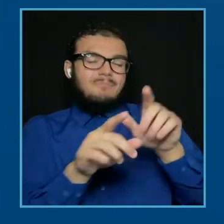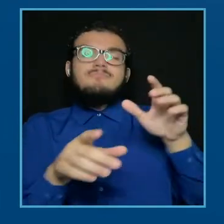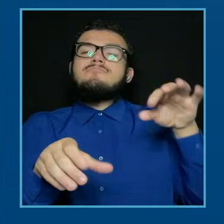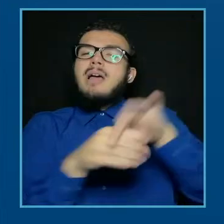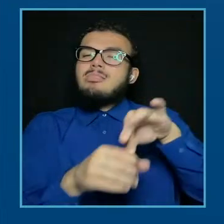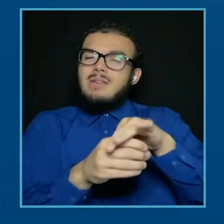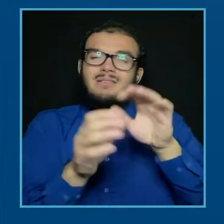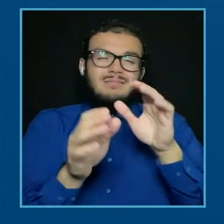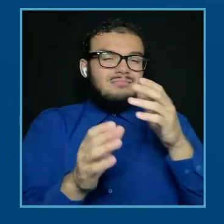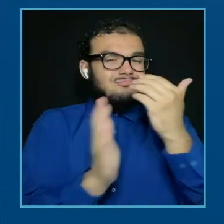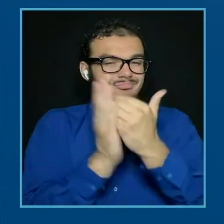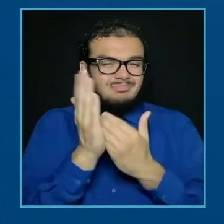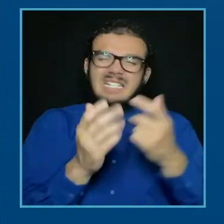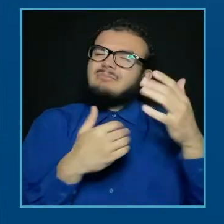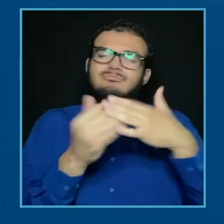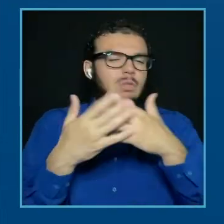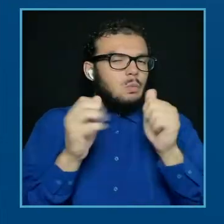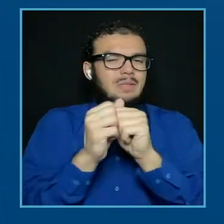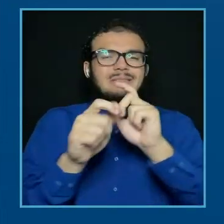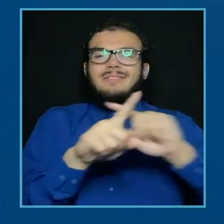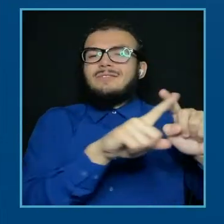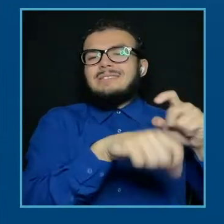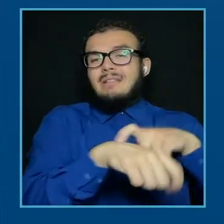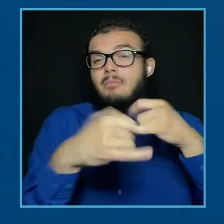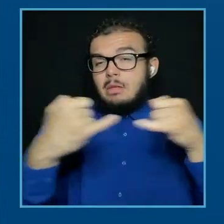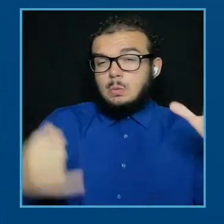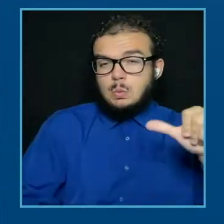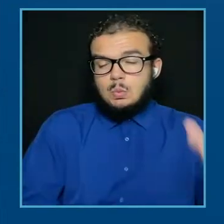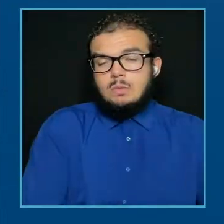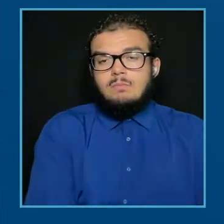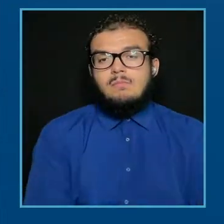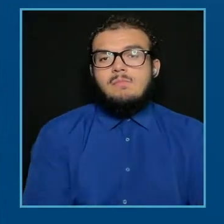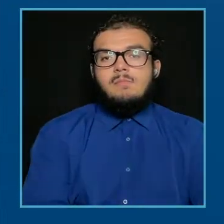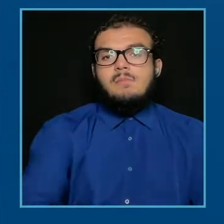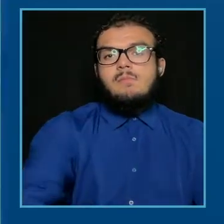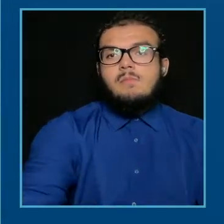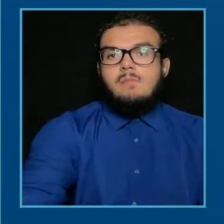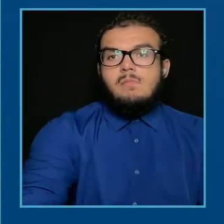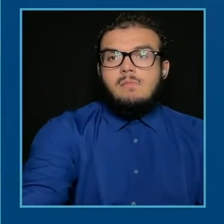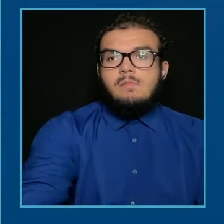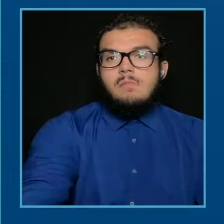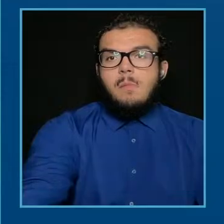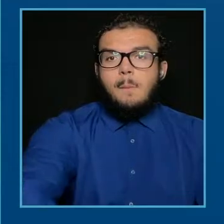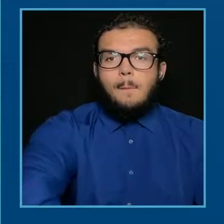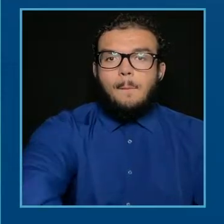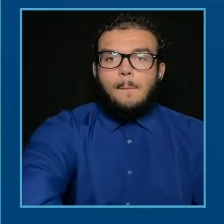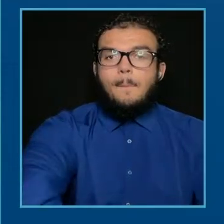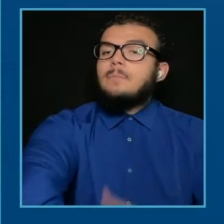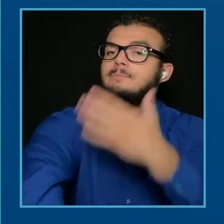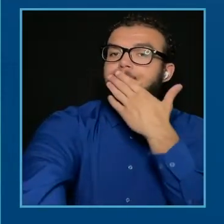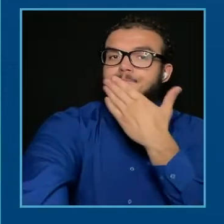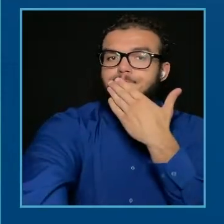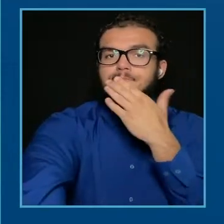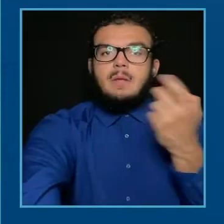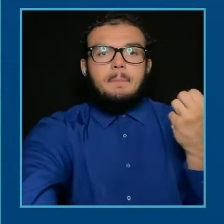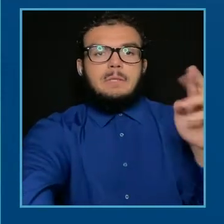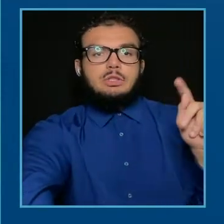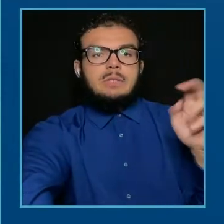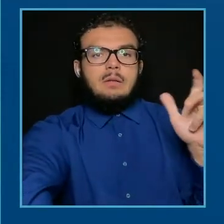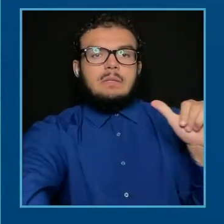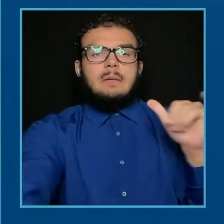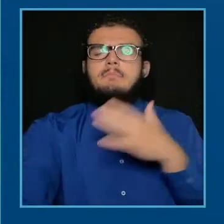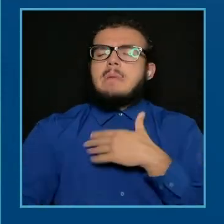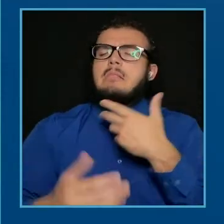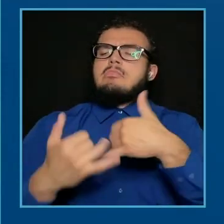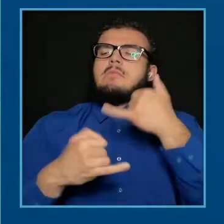different timelines. Thank you, Mr. Townley. So my last question is, what